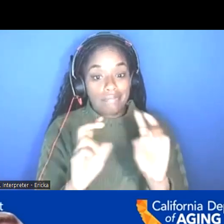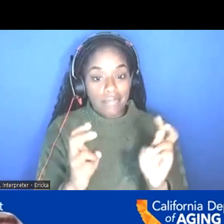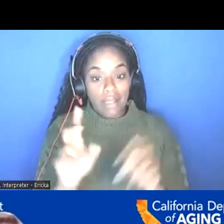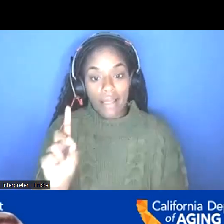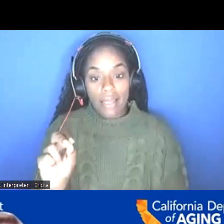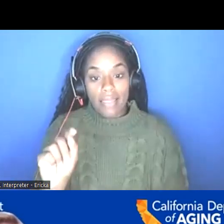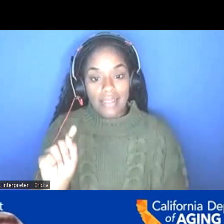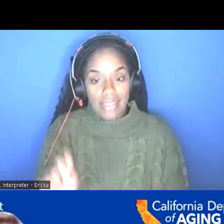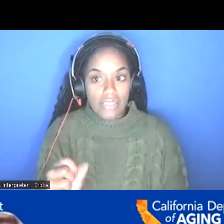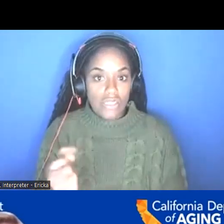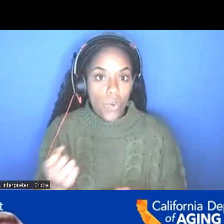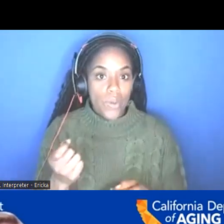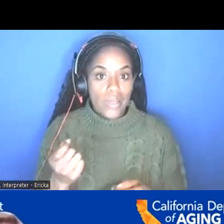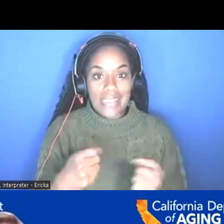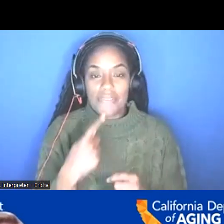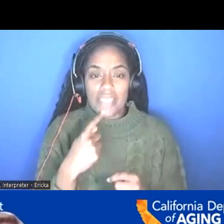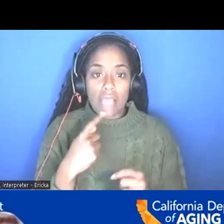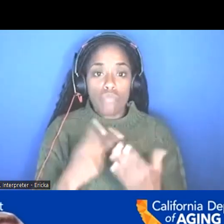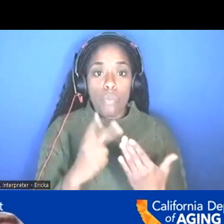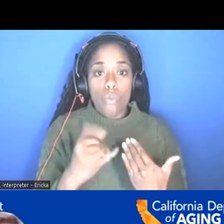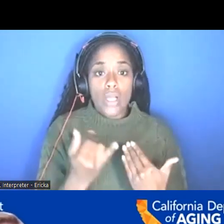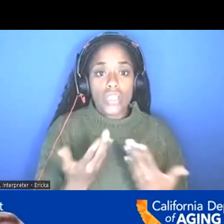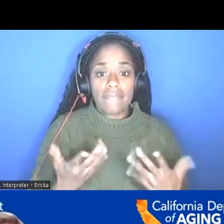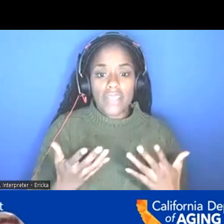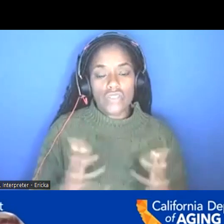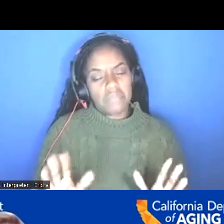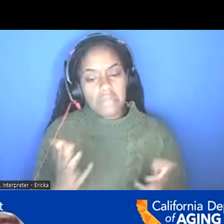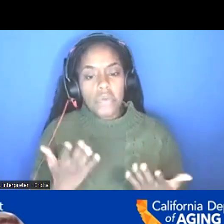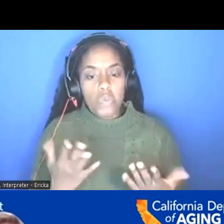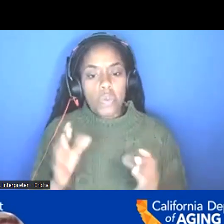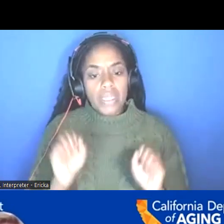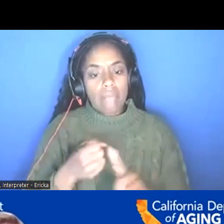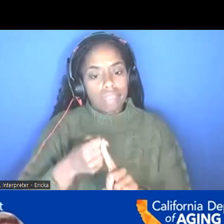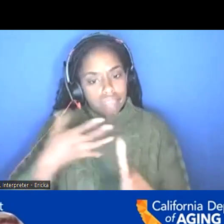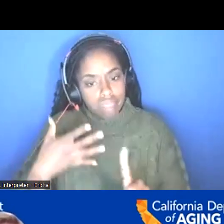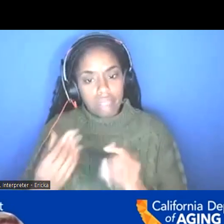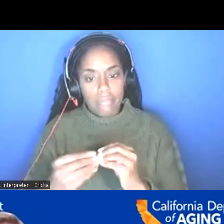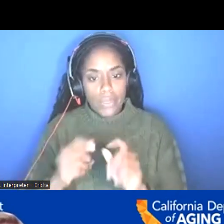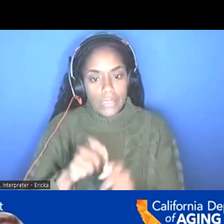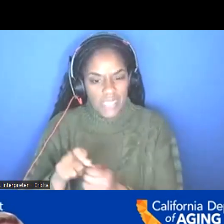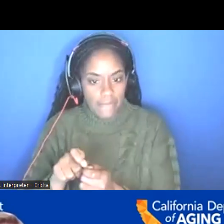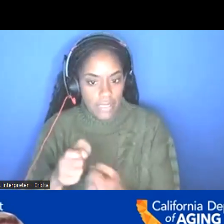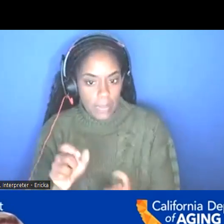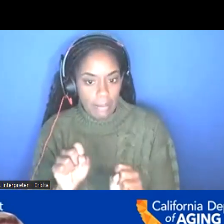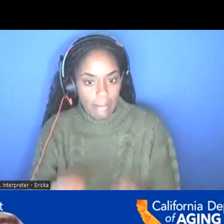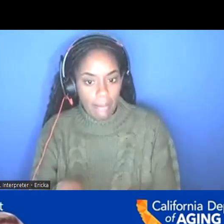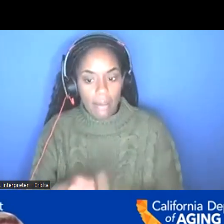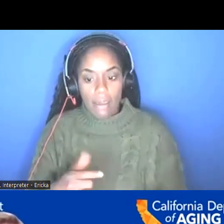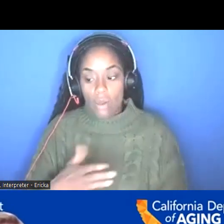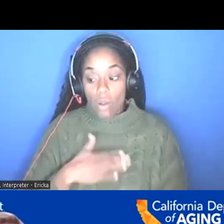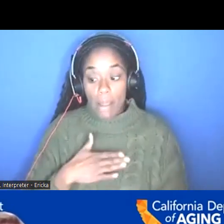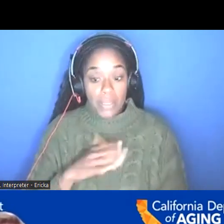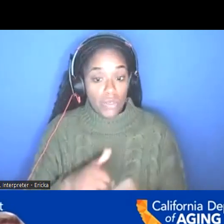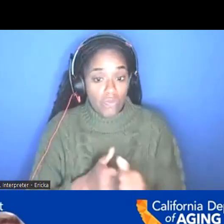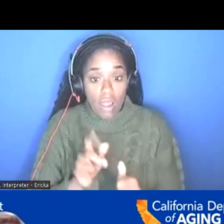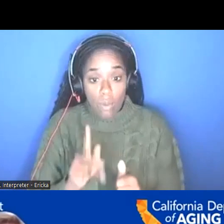of just saying project was completed, we can actually give a little more of the specifics, in that kind of thing. And then always happy to follow up and